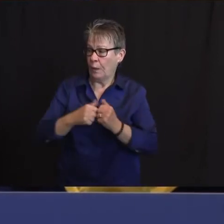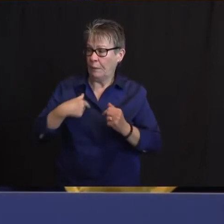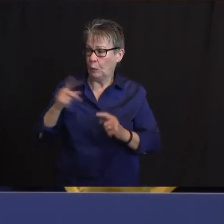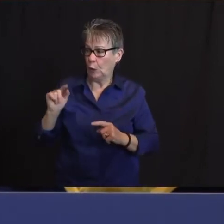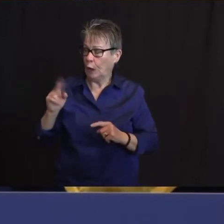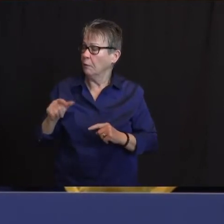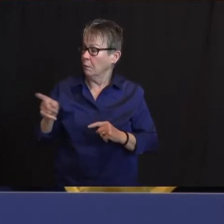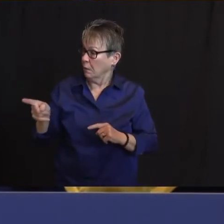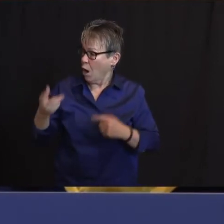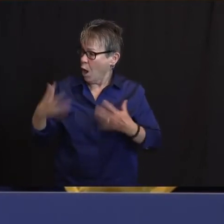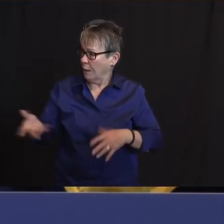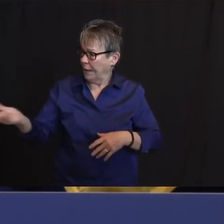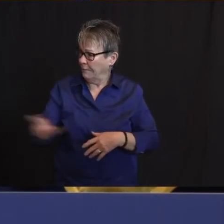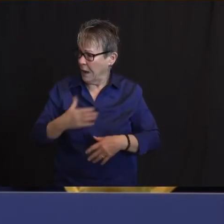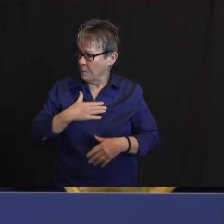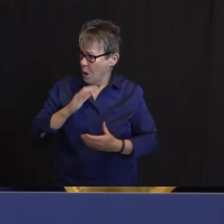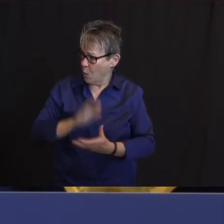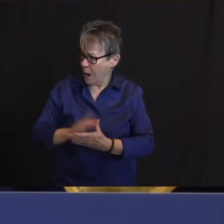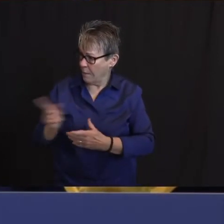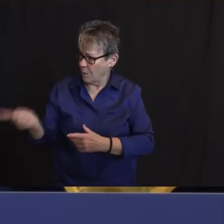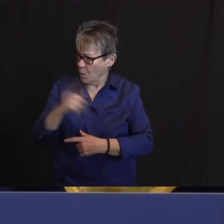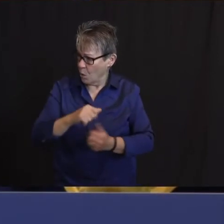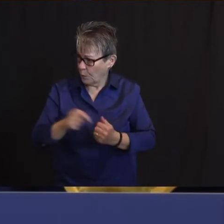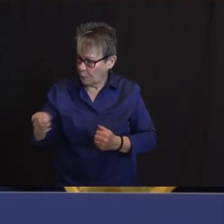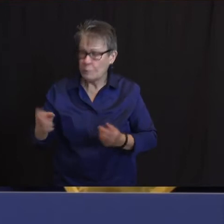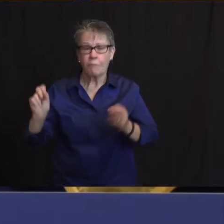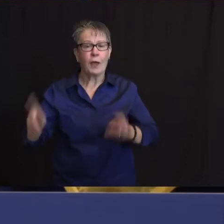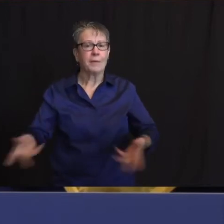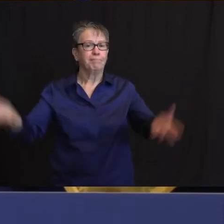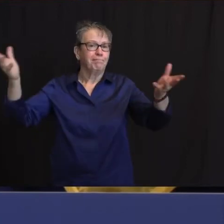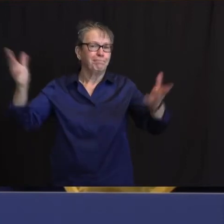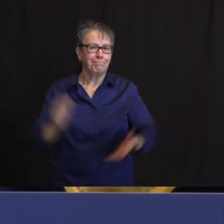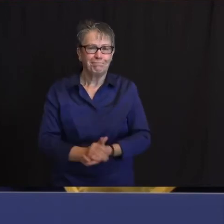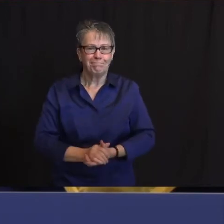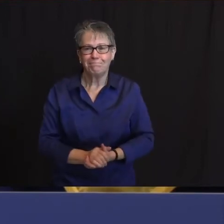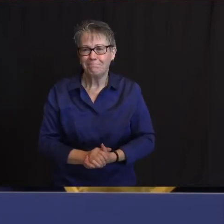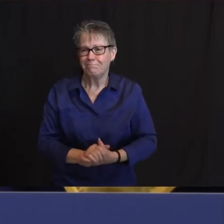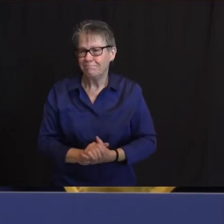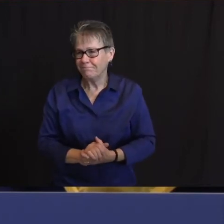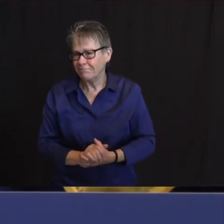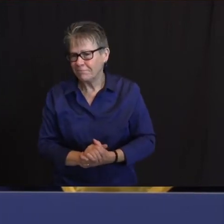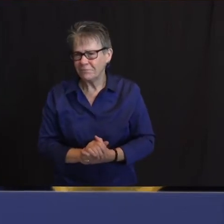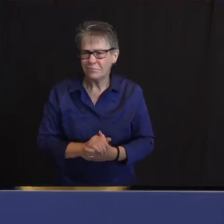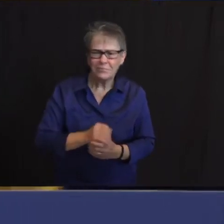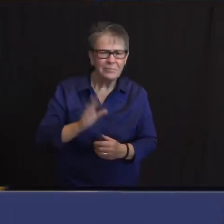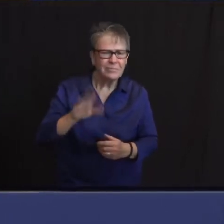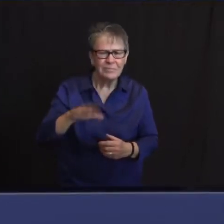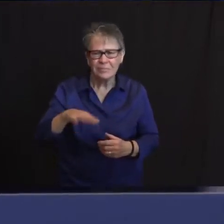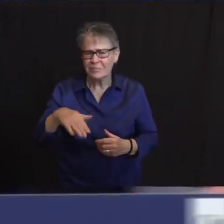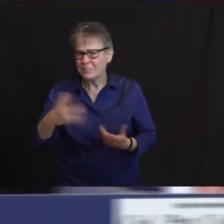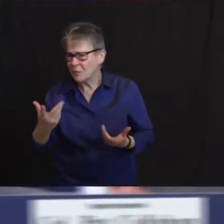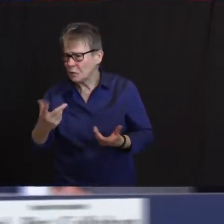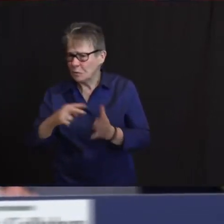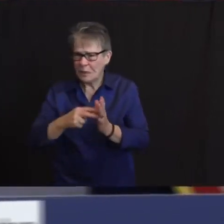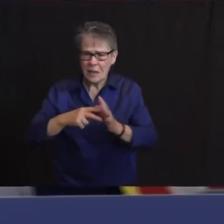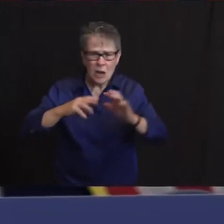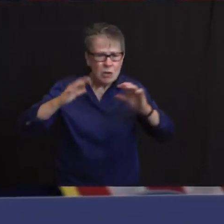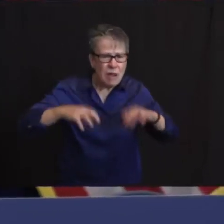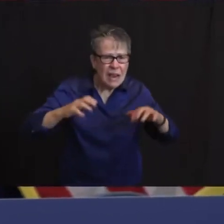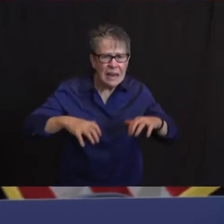rain, central and south, and a little bit of snow in the north? Is that? That's it. I think the predictions are 1 to 3 in